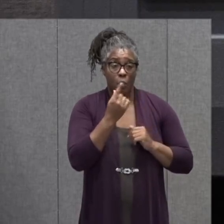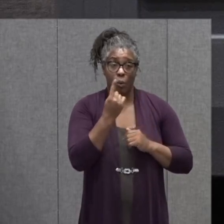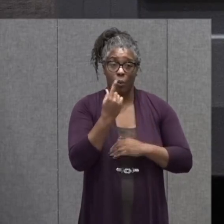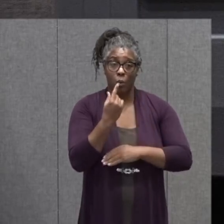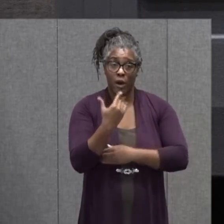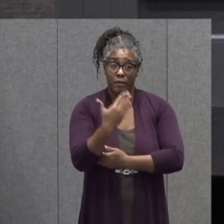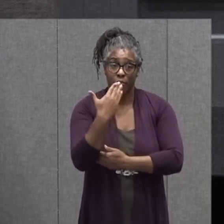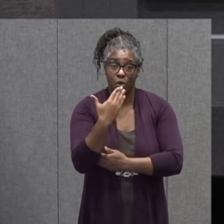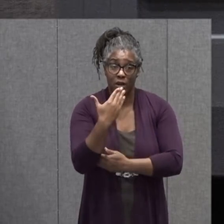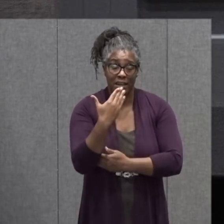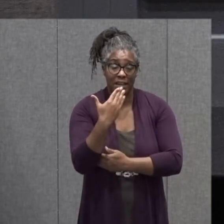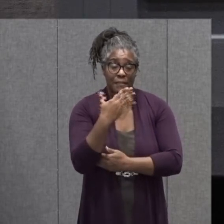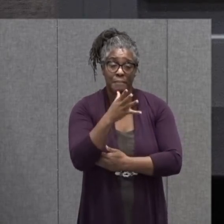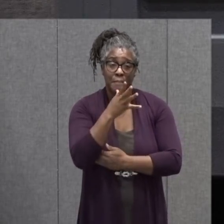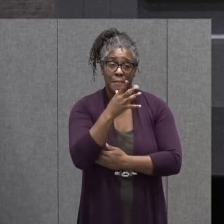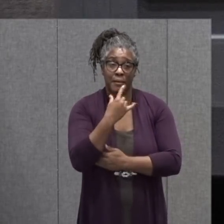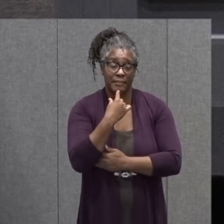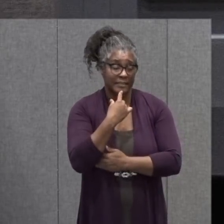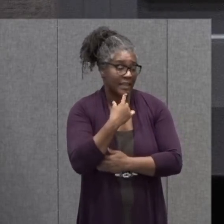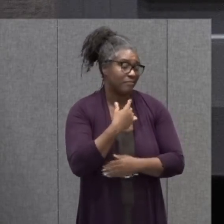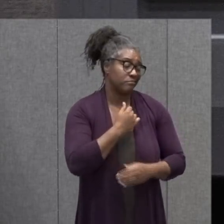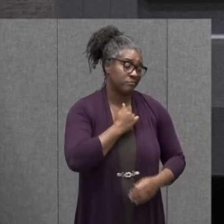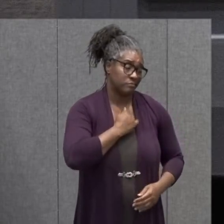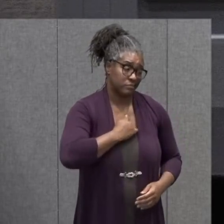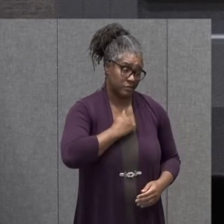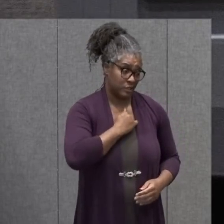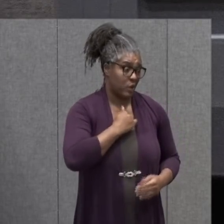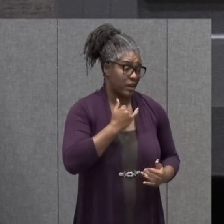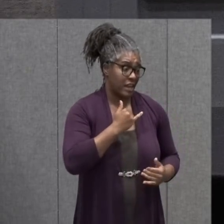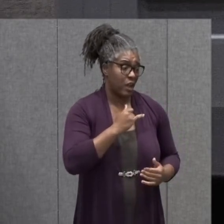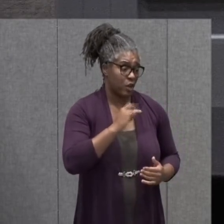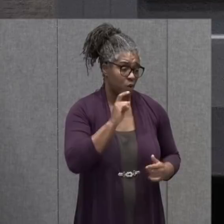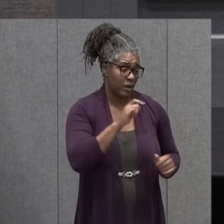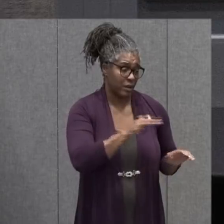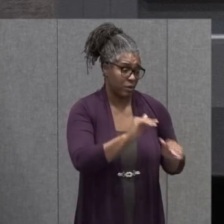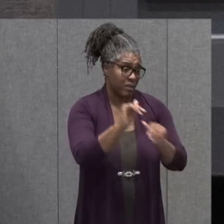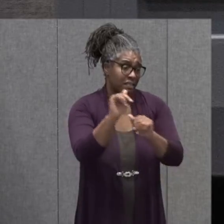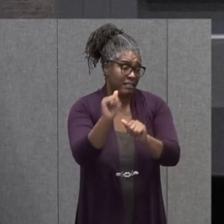you made your own way in the world.